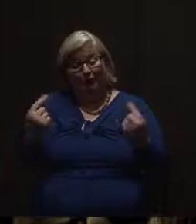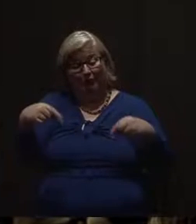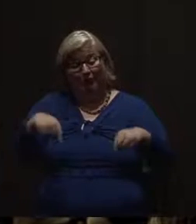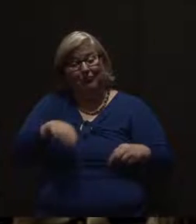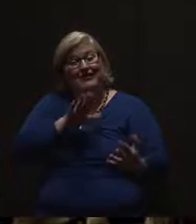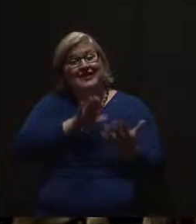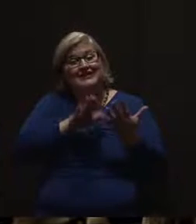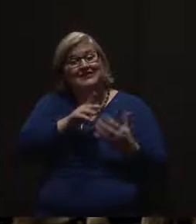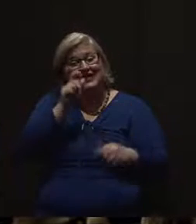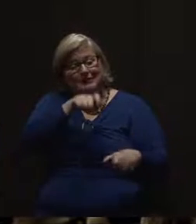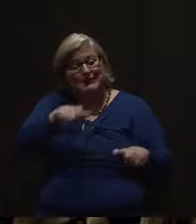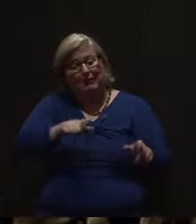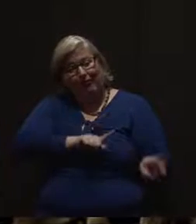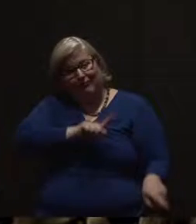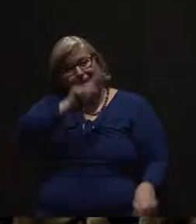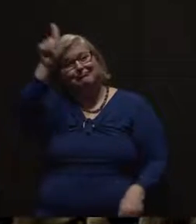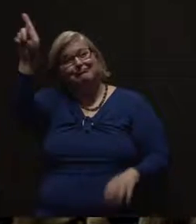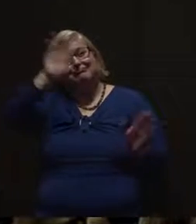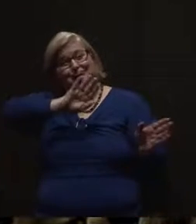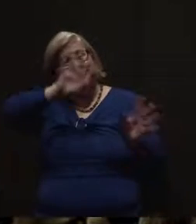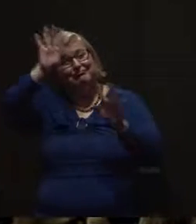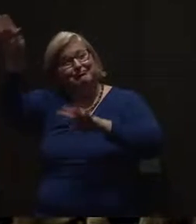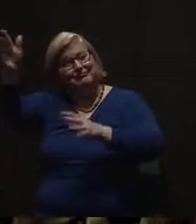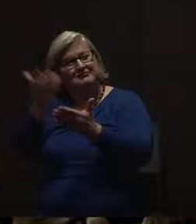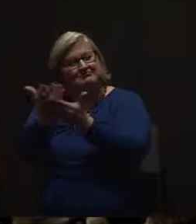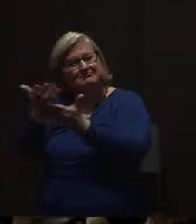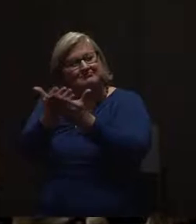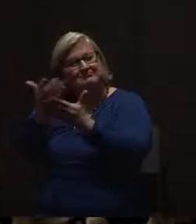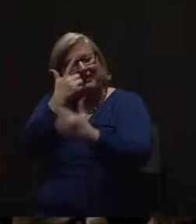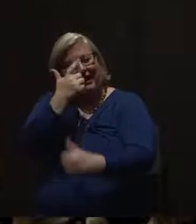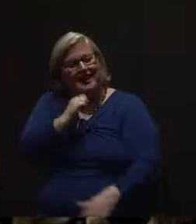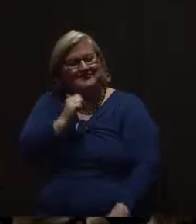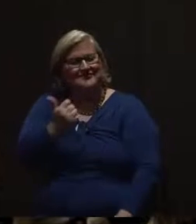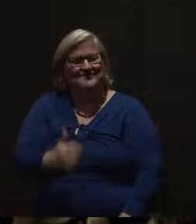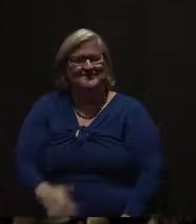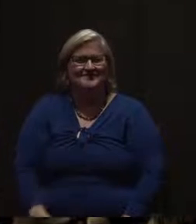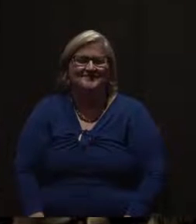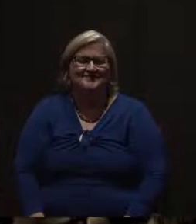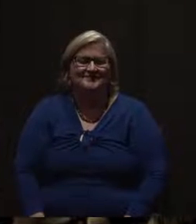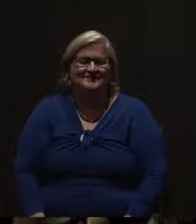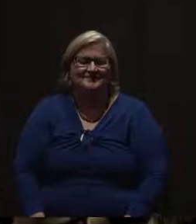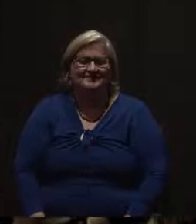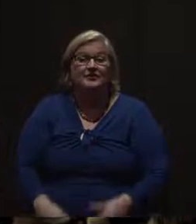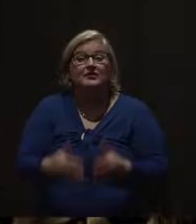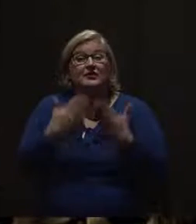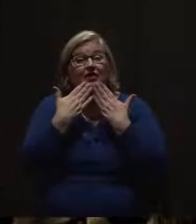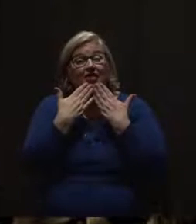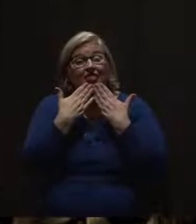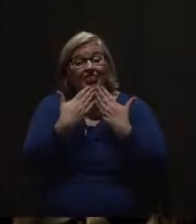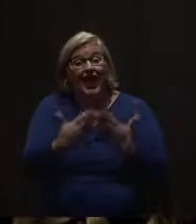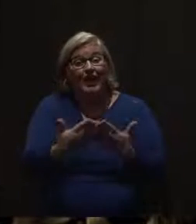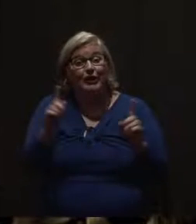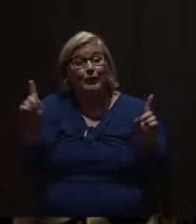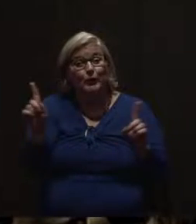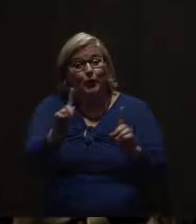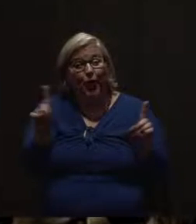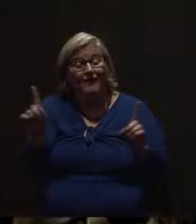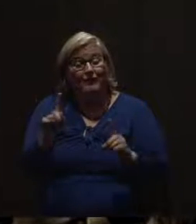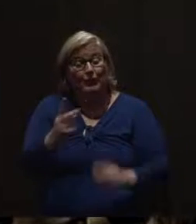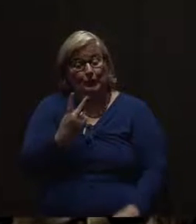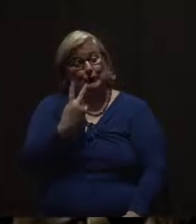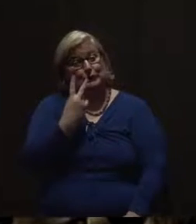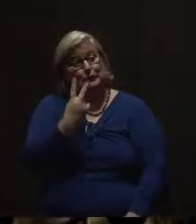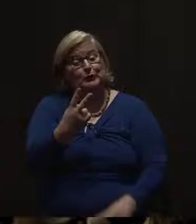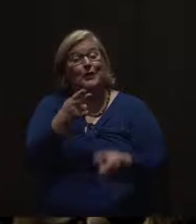come and stay here for conversations afterwards. And special thanks to Paul Bryce Jones